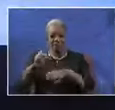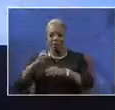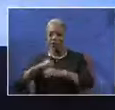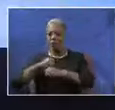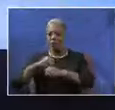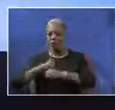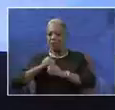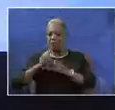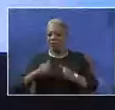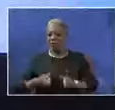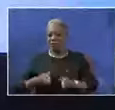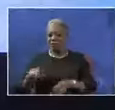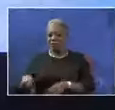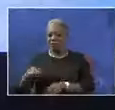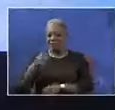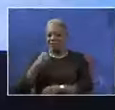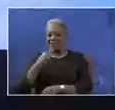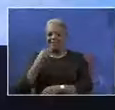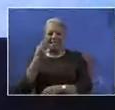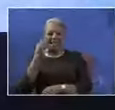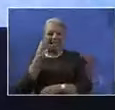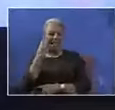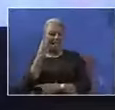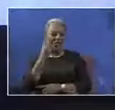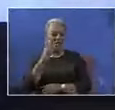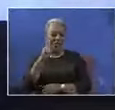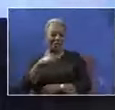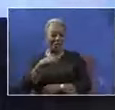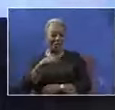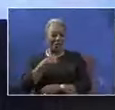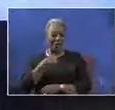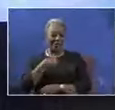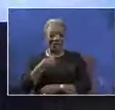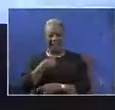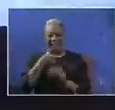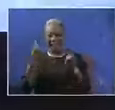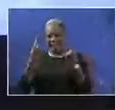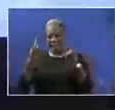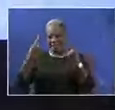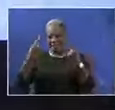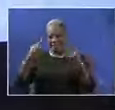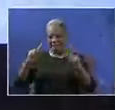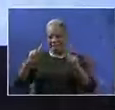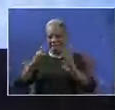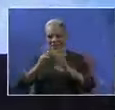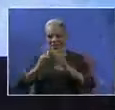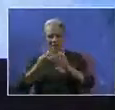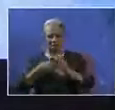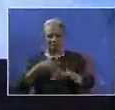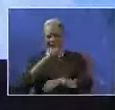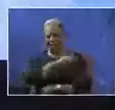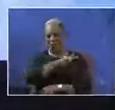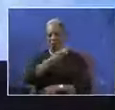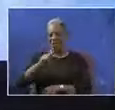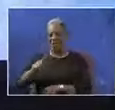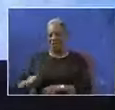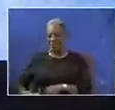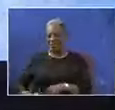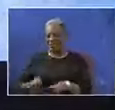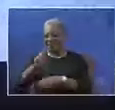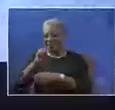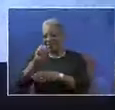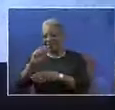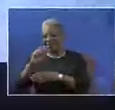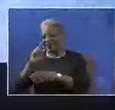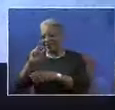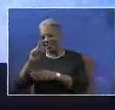I have accomplished. Before I was king, and when Saul, my predecessor, was king,